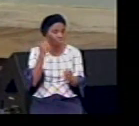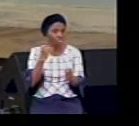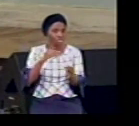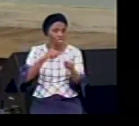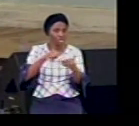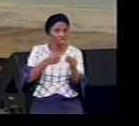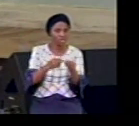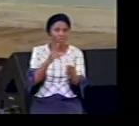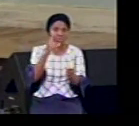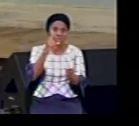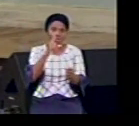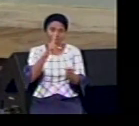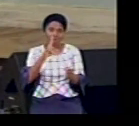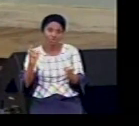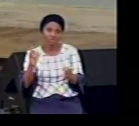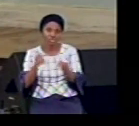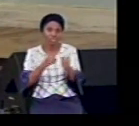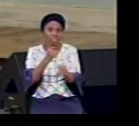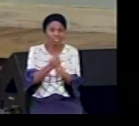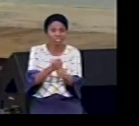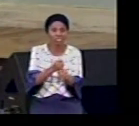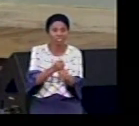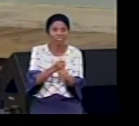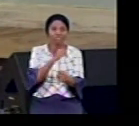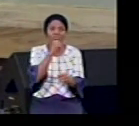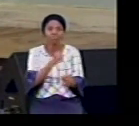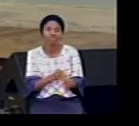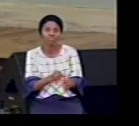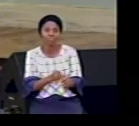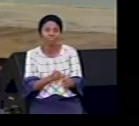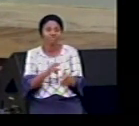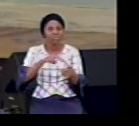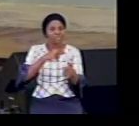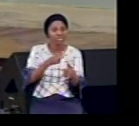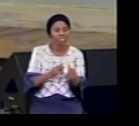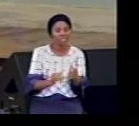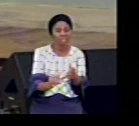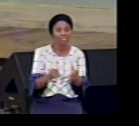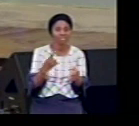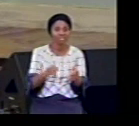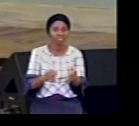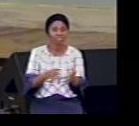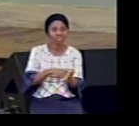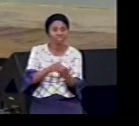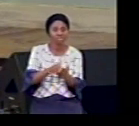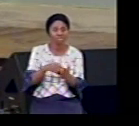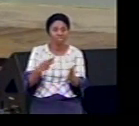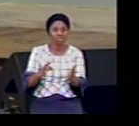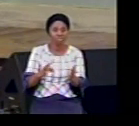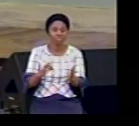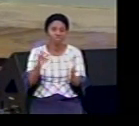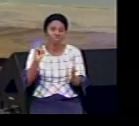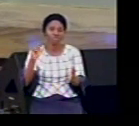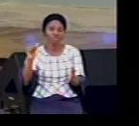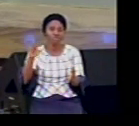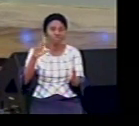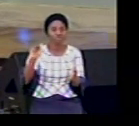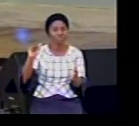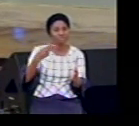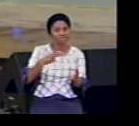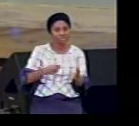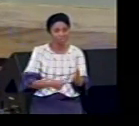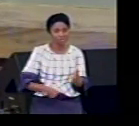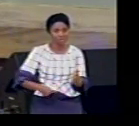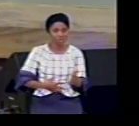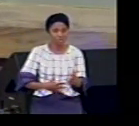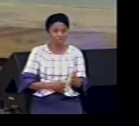neither yet the deadness of Sarah's womb. He staggered not at the promise of God